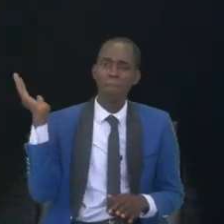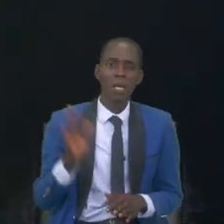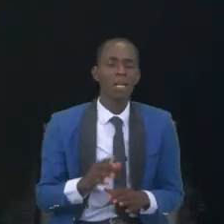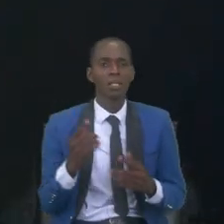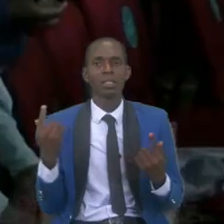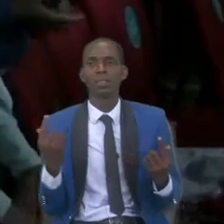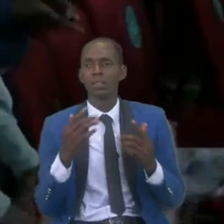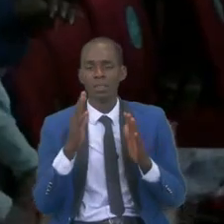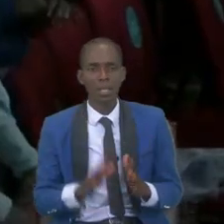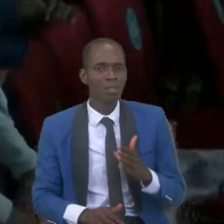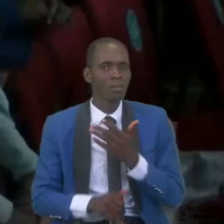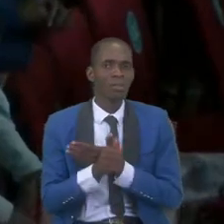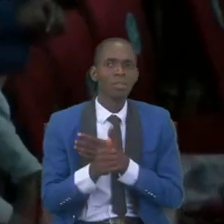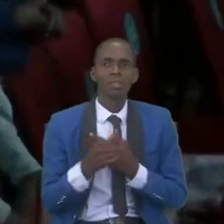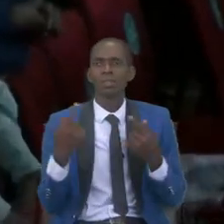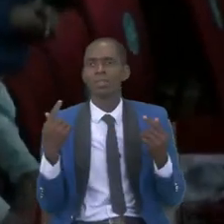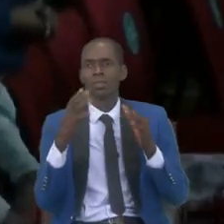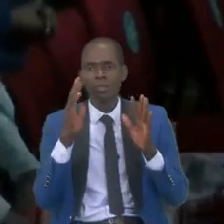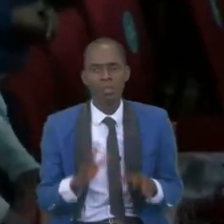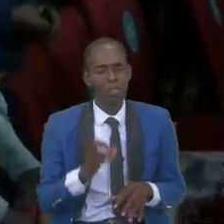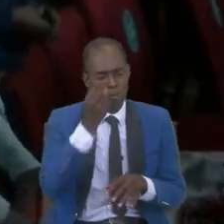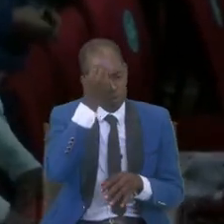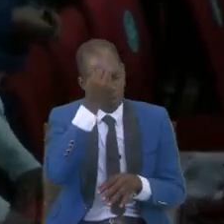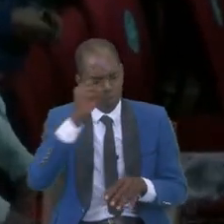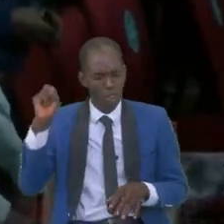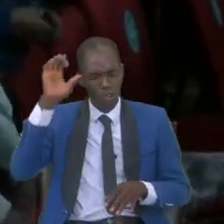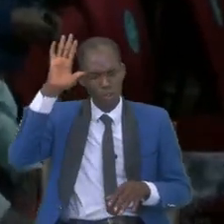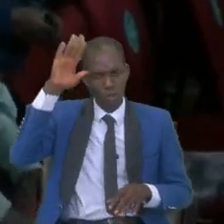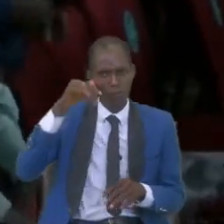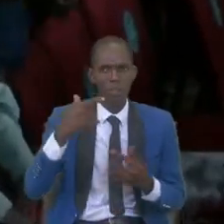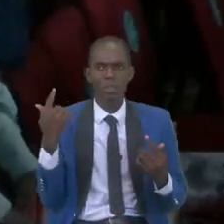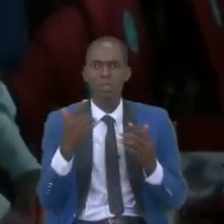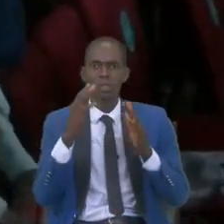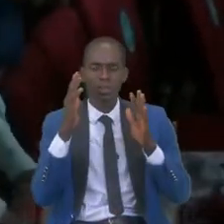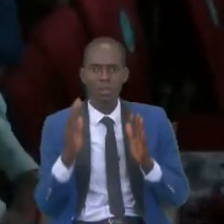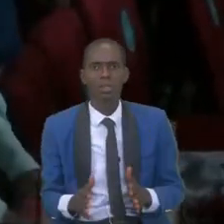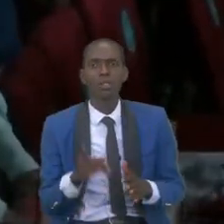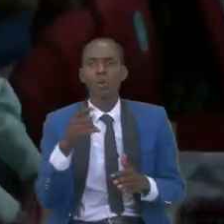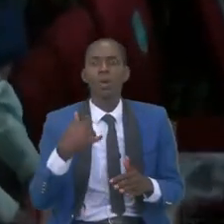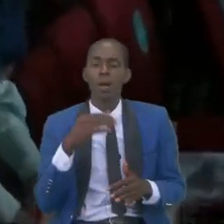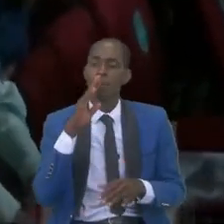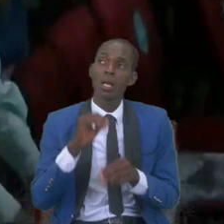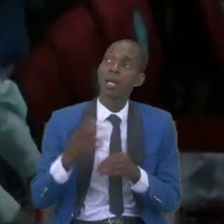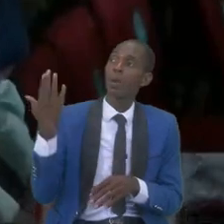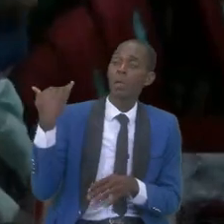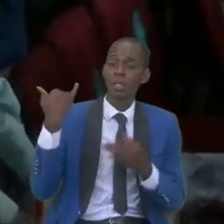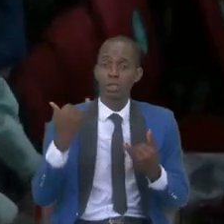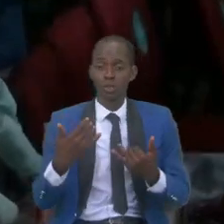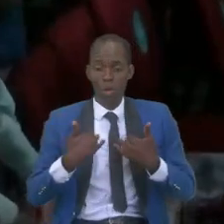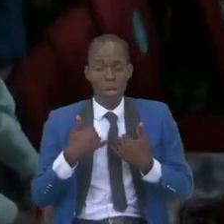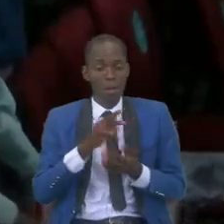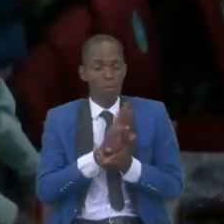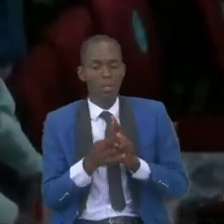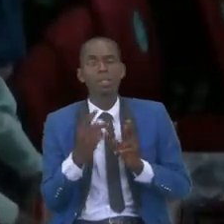a disobedient, rebellious sinner that you've been in the past, and now you are coming to the Lord and you are saying, Lord, here am